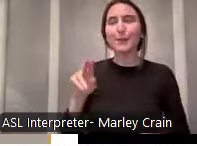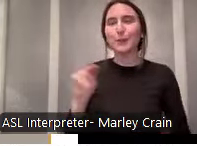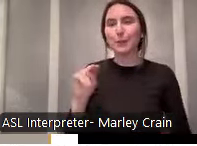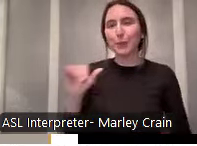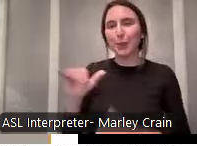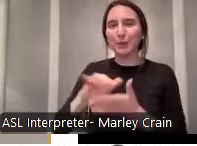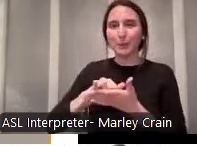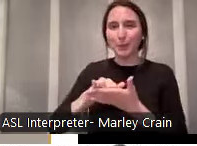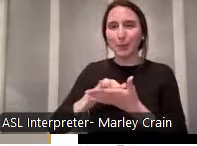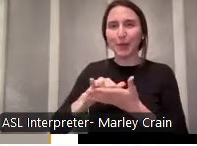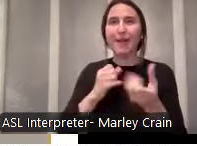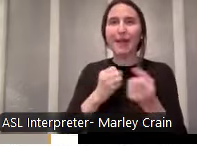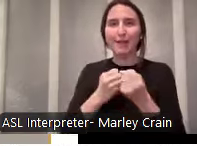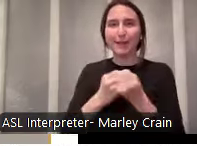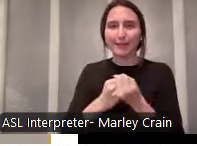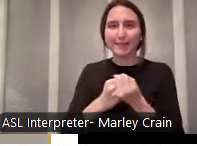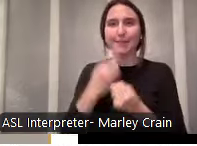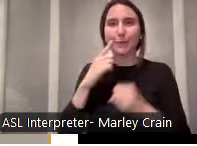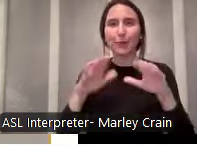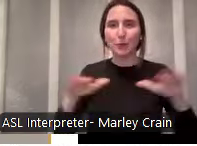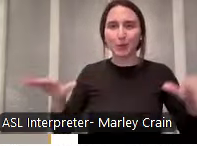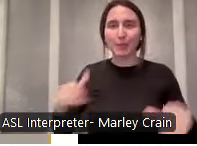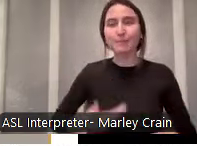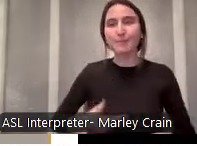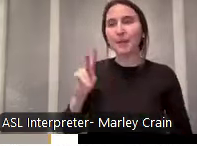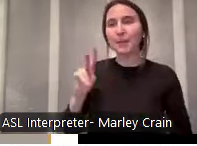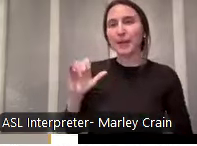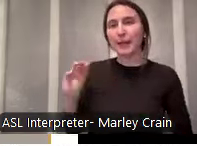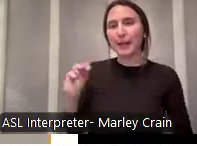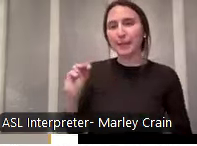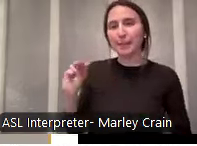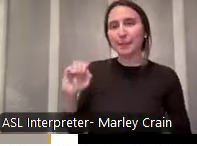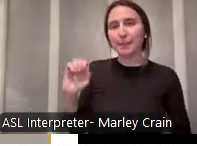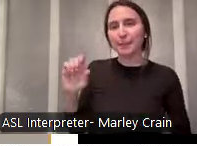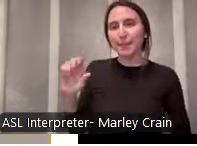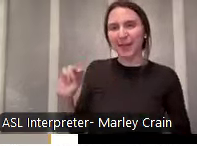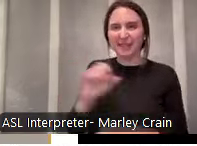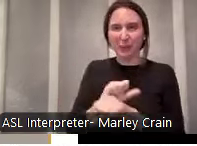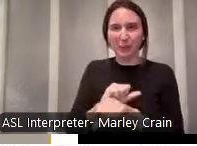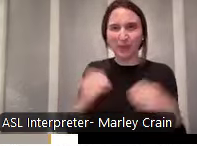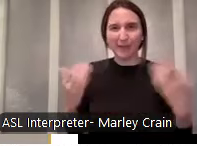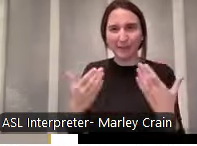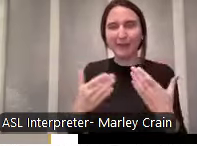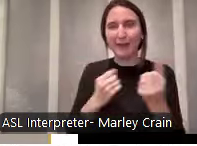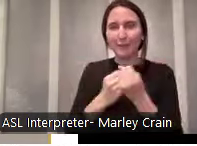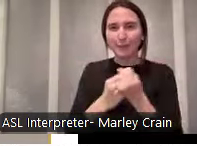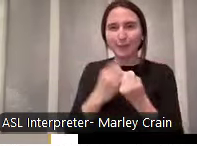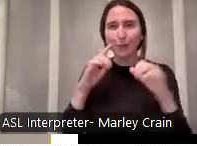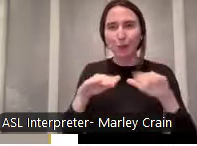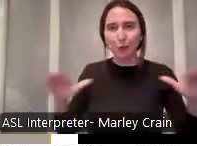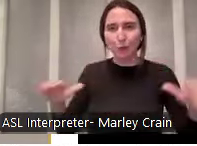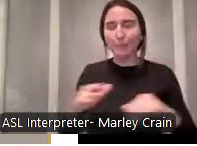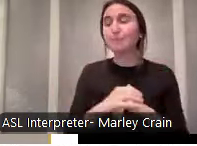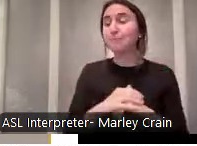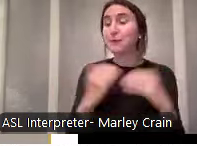I'm Kim Madden from Advocates for Children. We're going to be doing some polls while we're waiting for people to come in. So if you could fill them out,